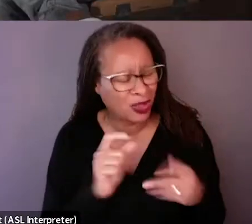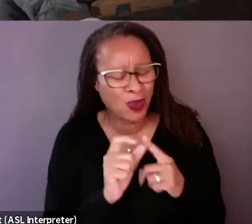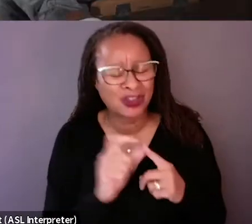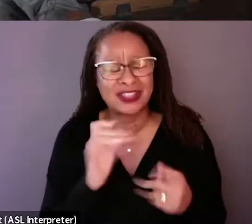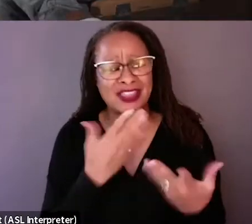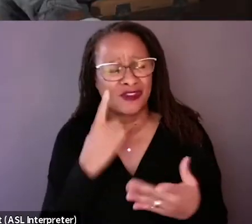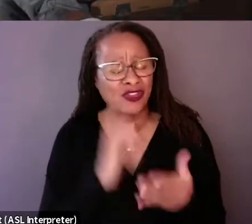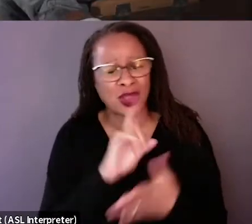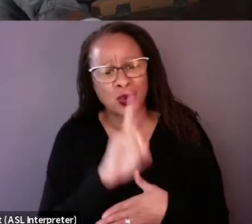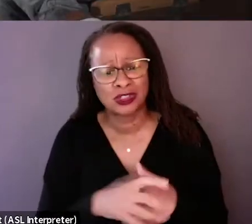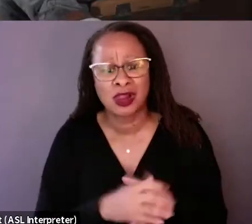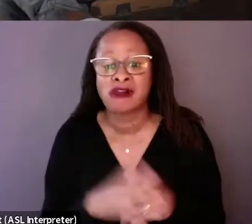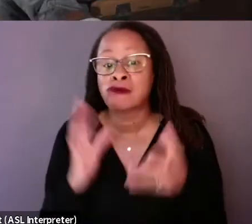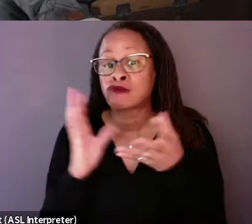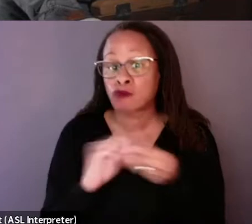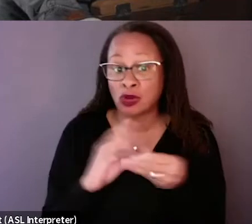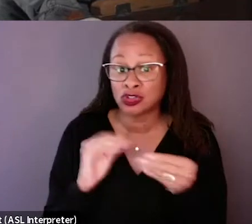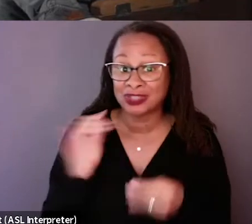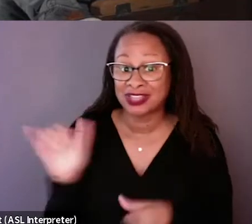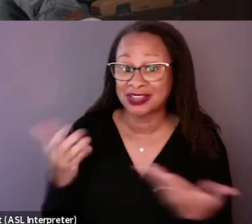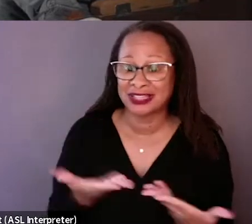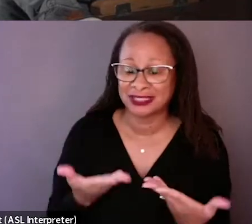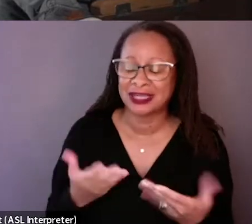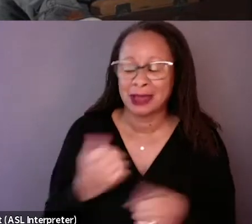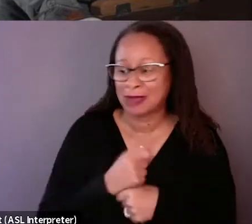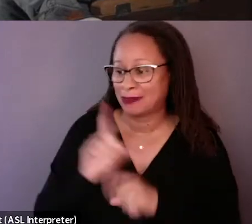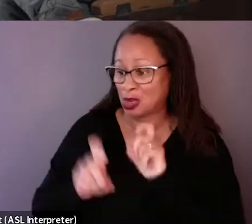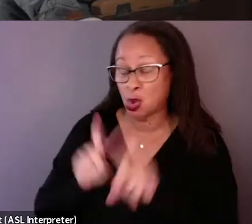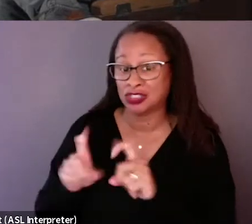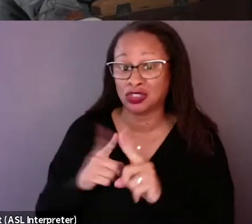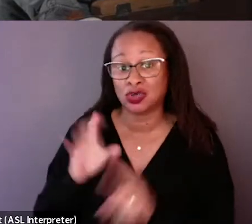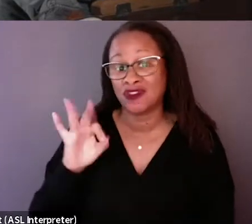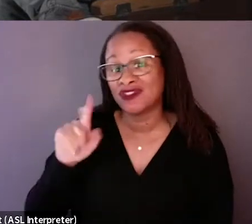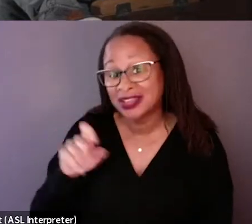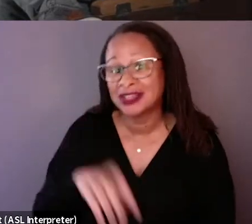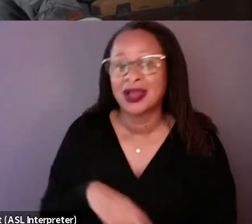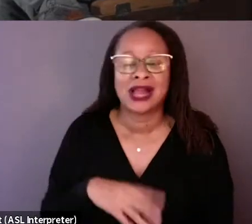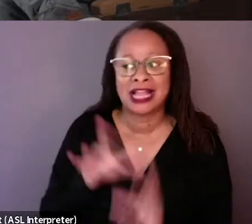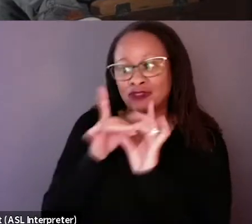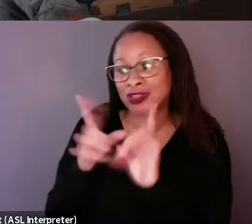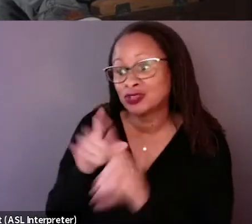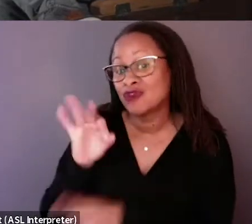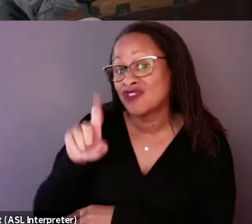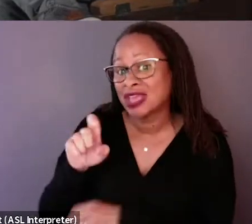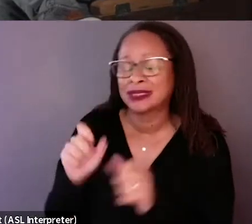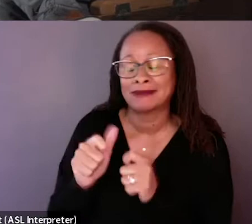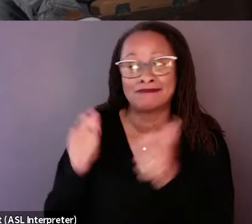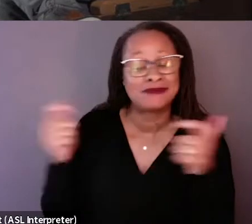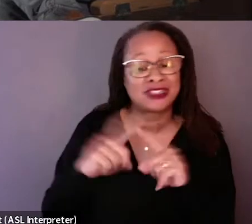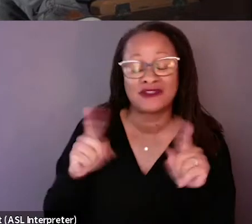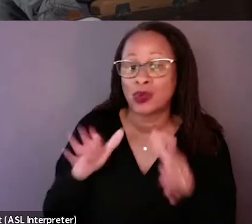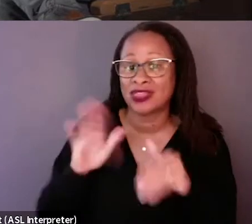question. Stories like this make me question fate and relate to fate in a profoundly different way than I ever have before. I can't say